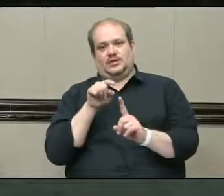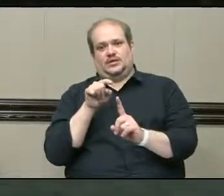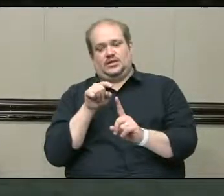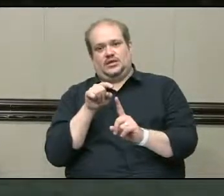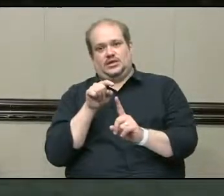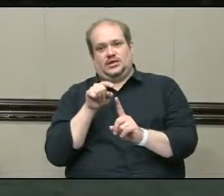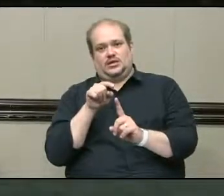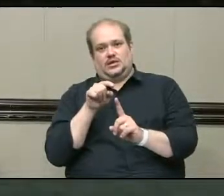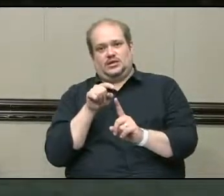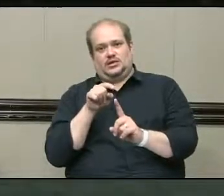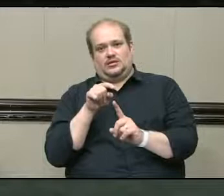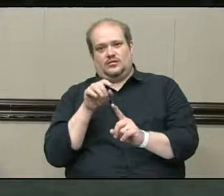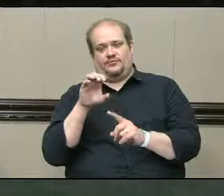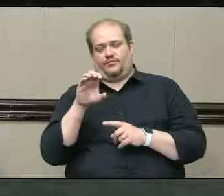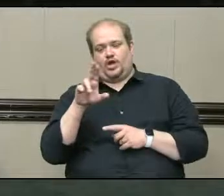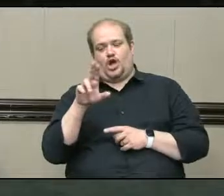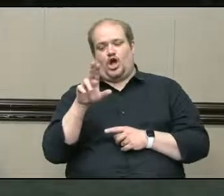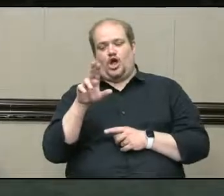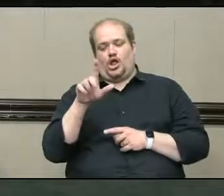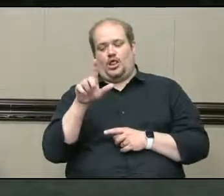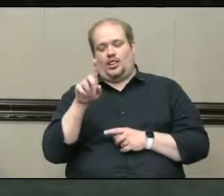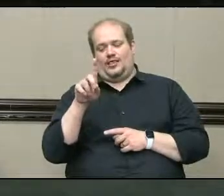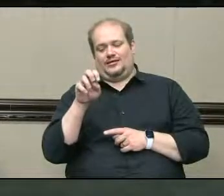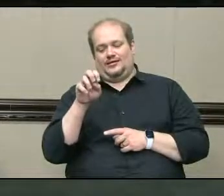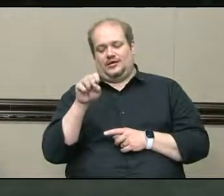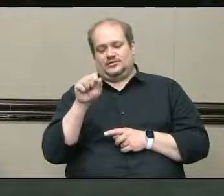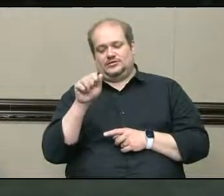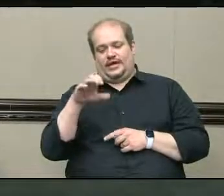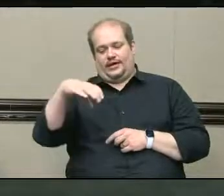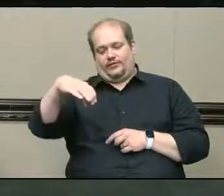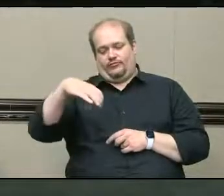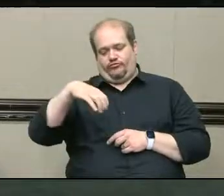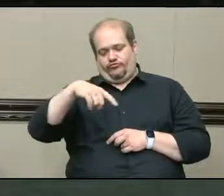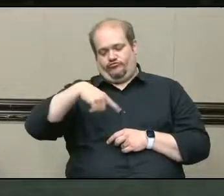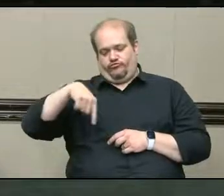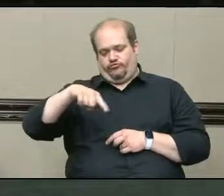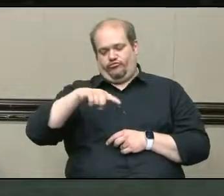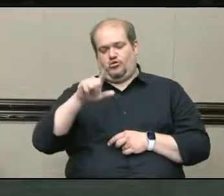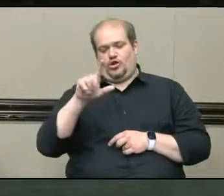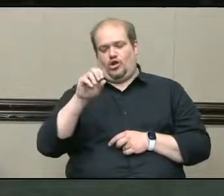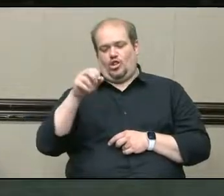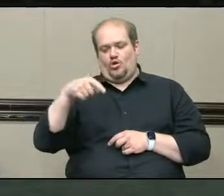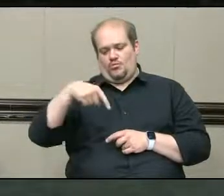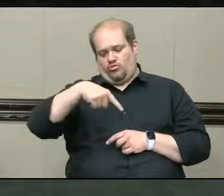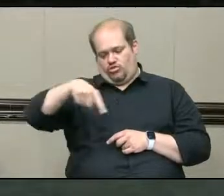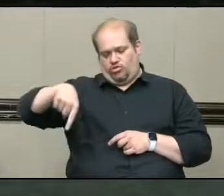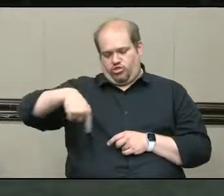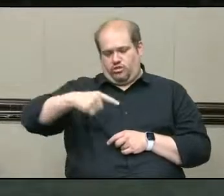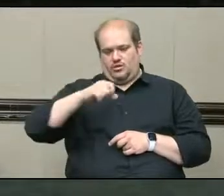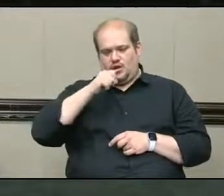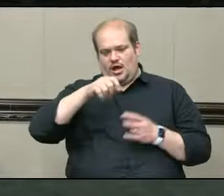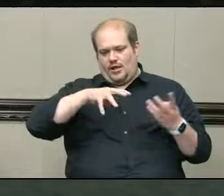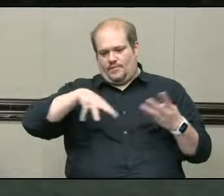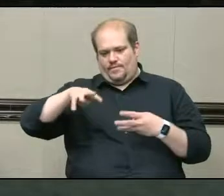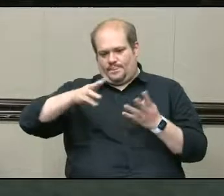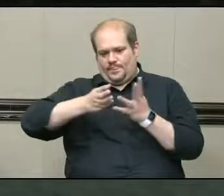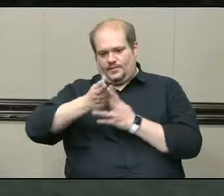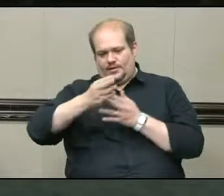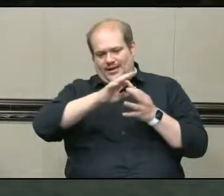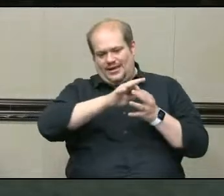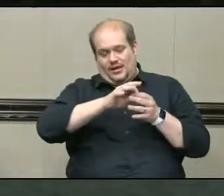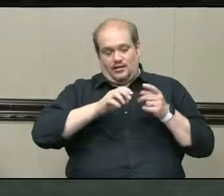are a cul-de-sac loop type street where it's not a